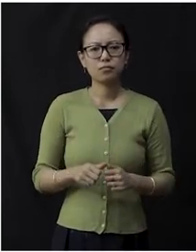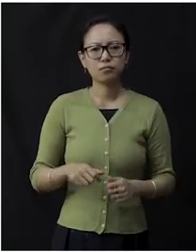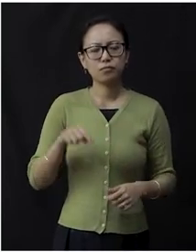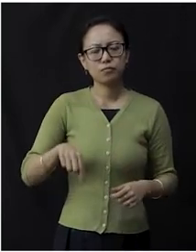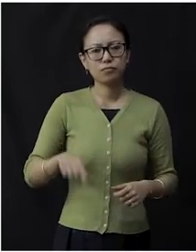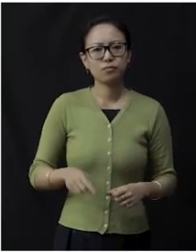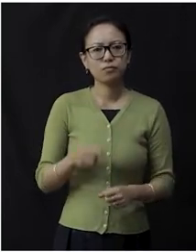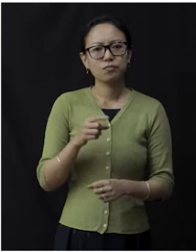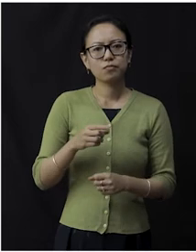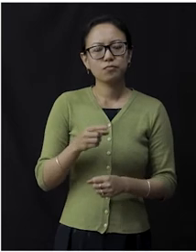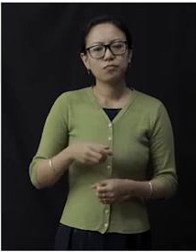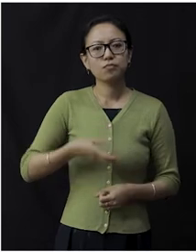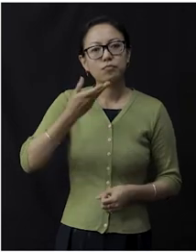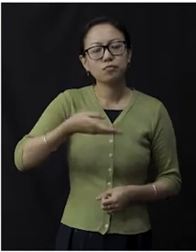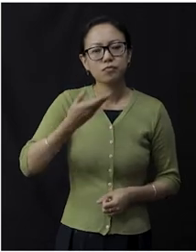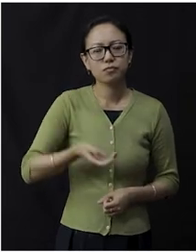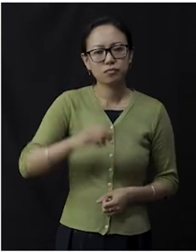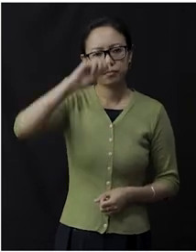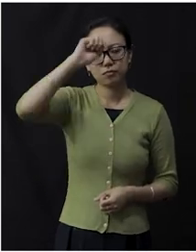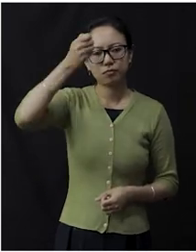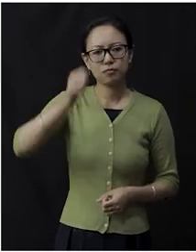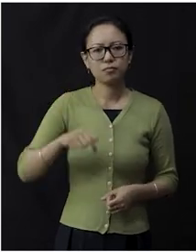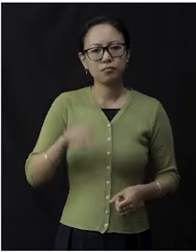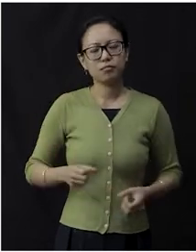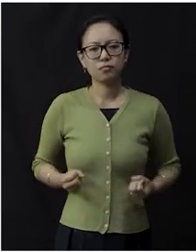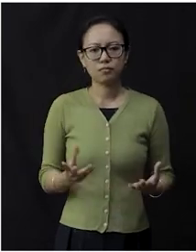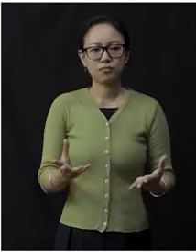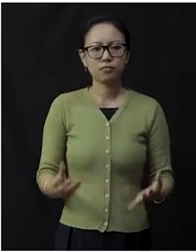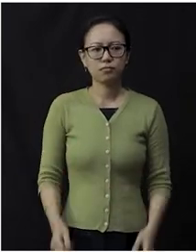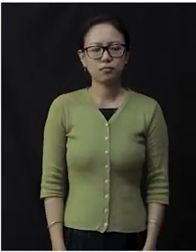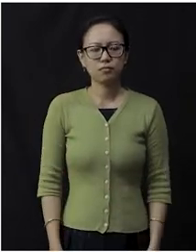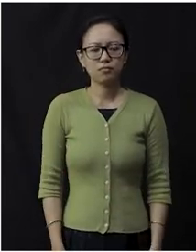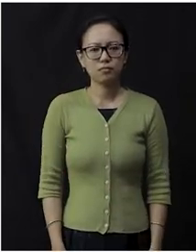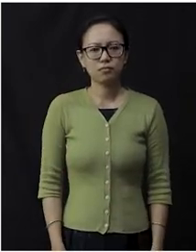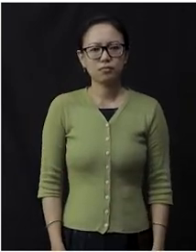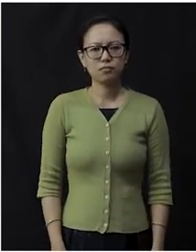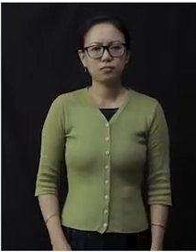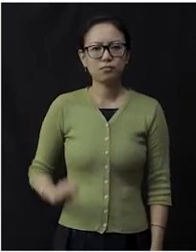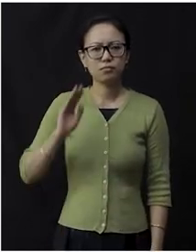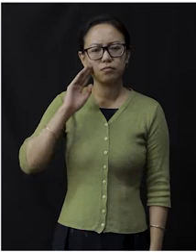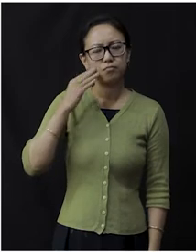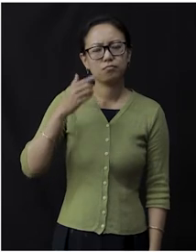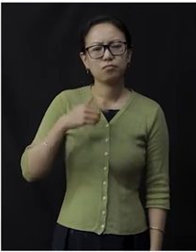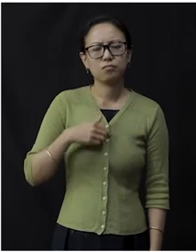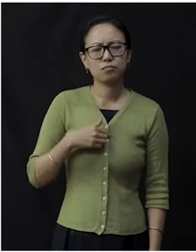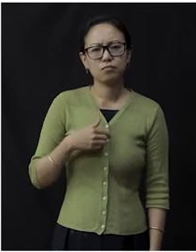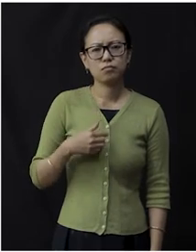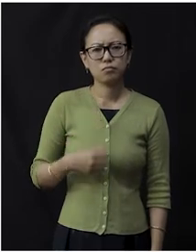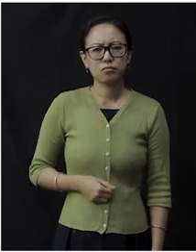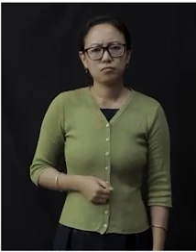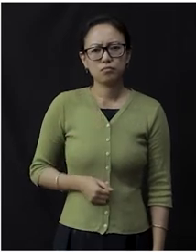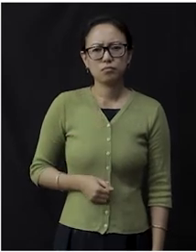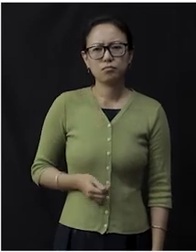you, met you. So let's begin with the class. When I was just